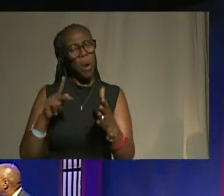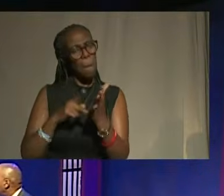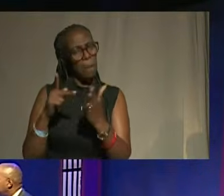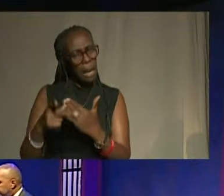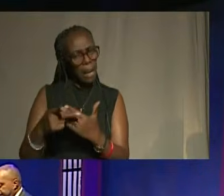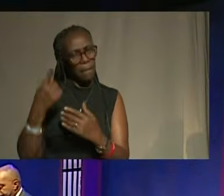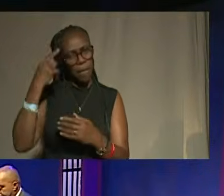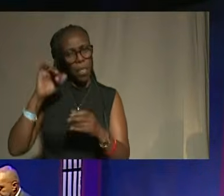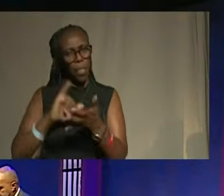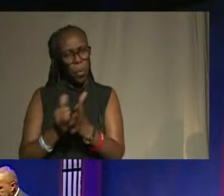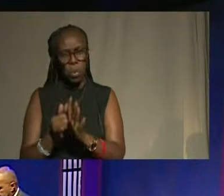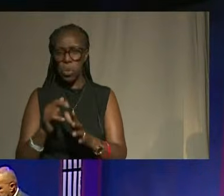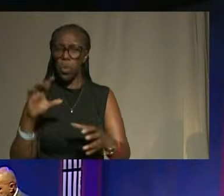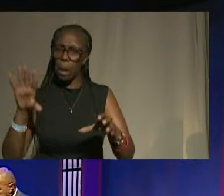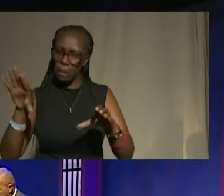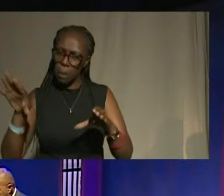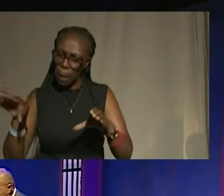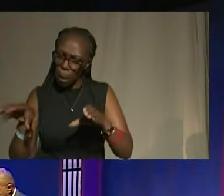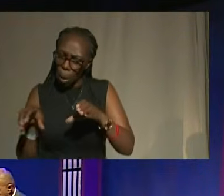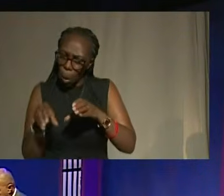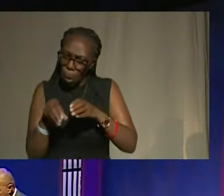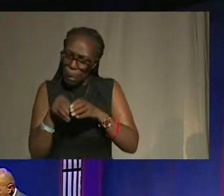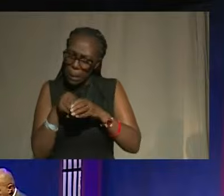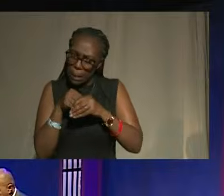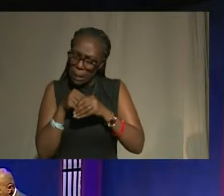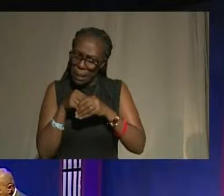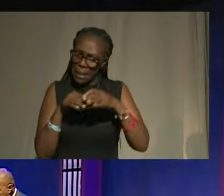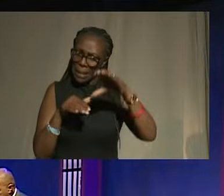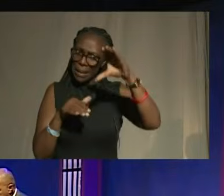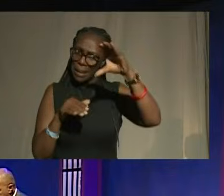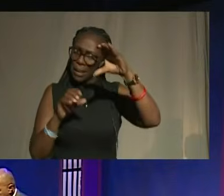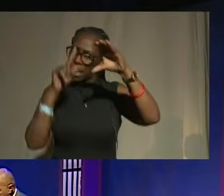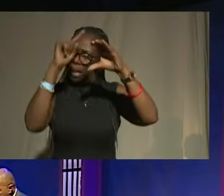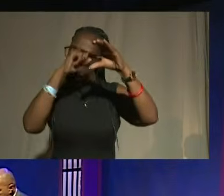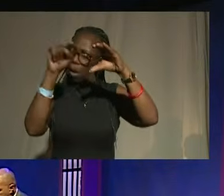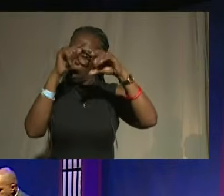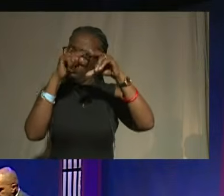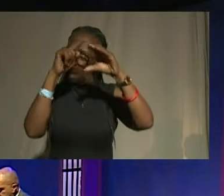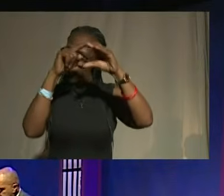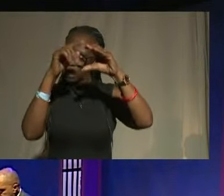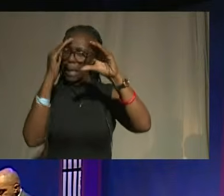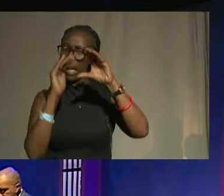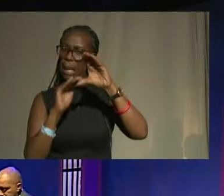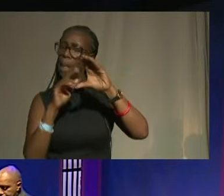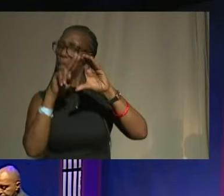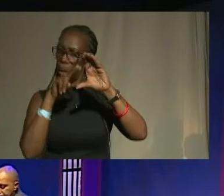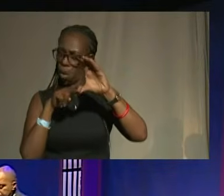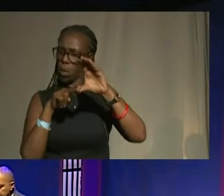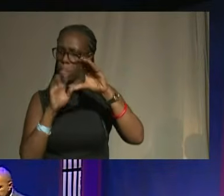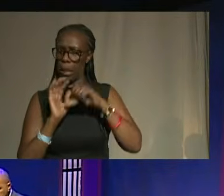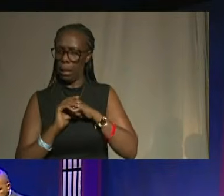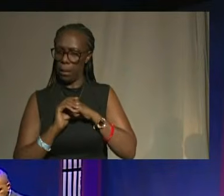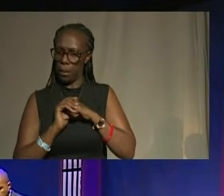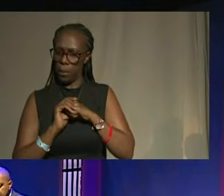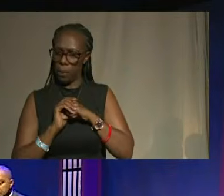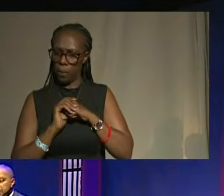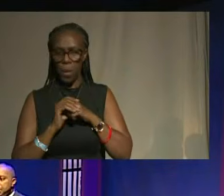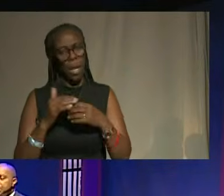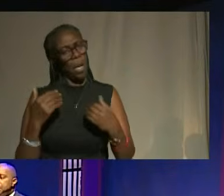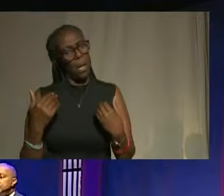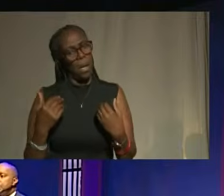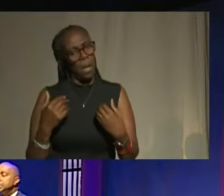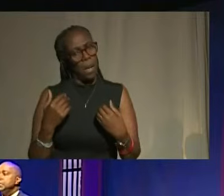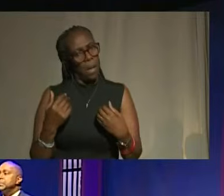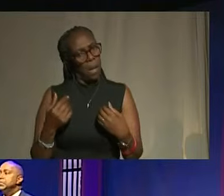So, the contrast between the JLP's approach of reducing the income tax rate